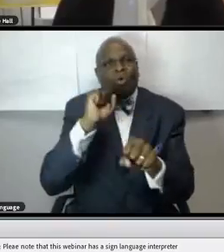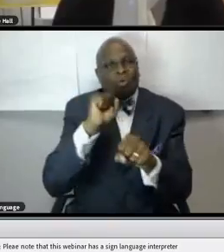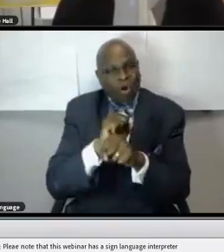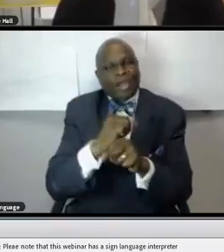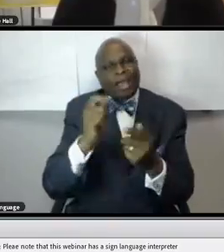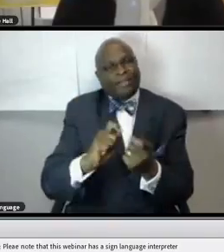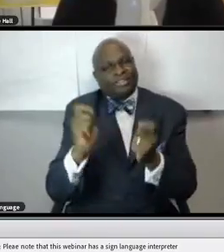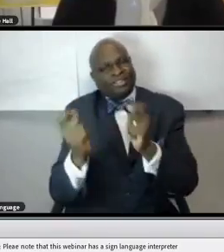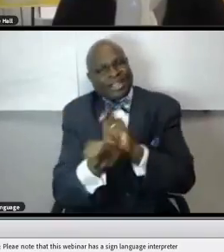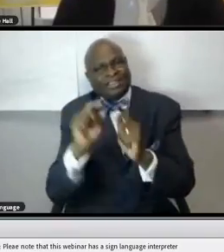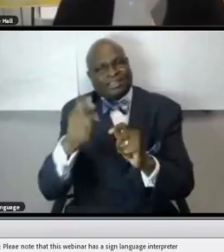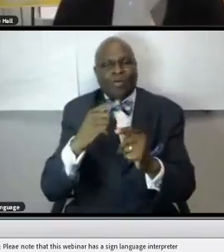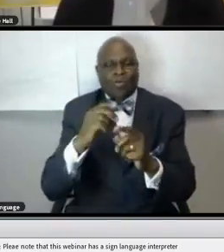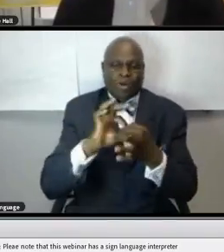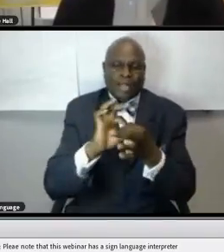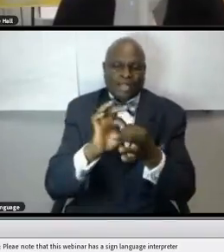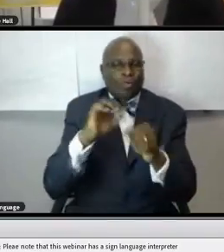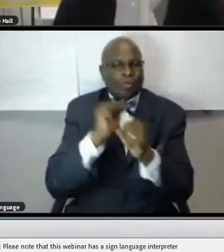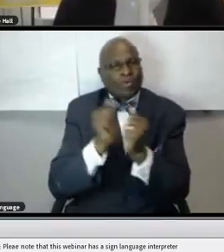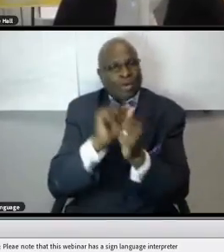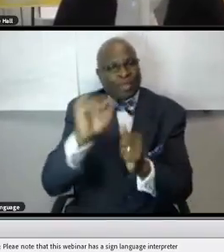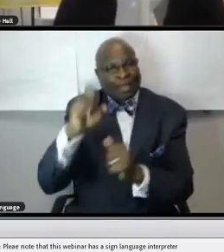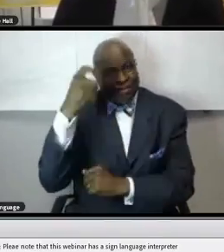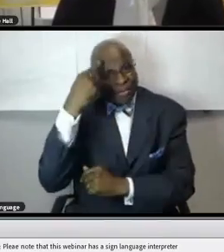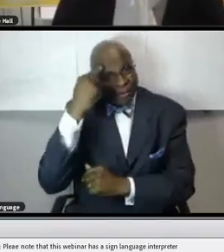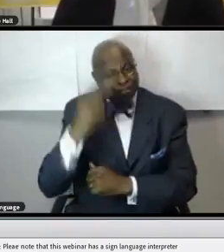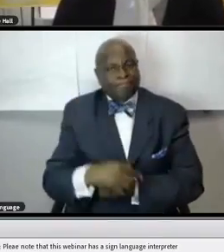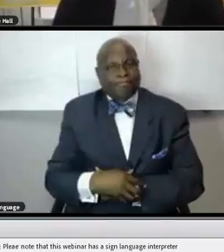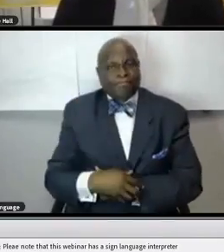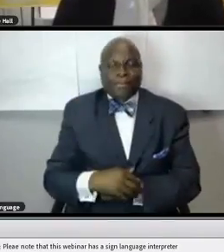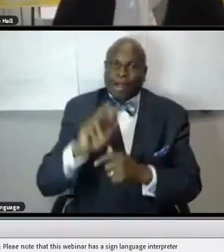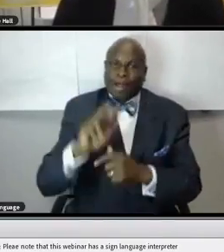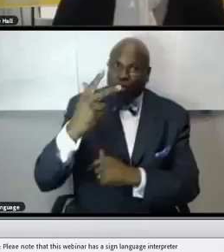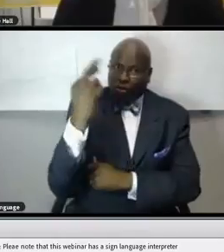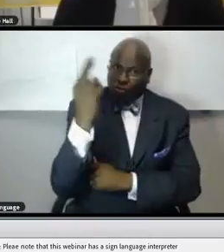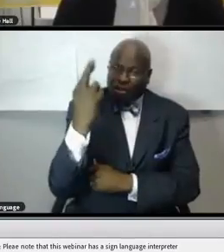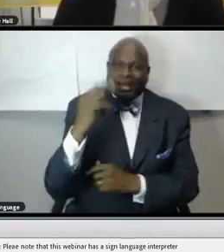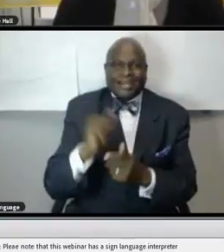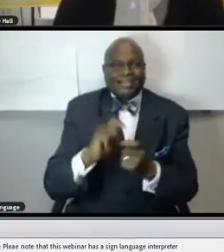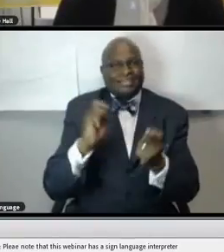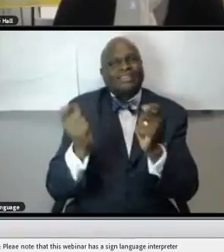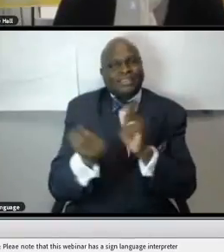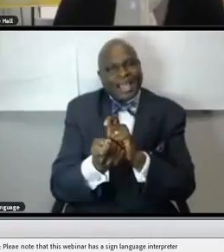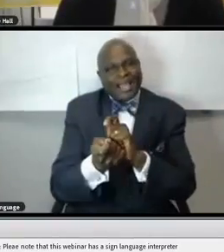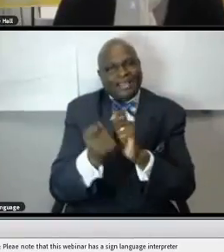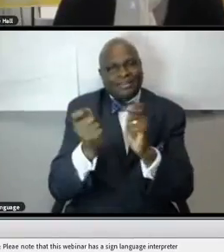their relationship in working with that government. Thirdly, it's changeable